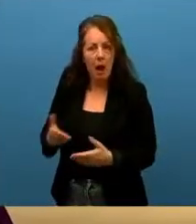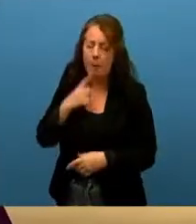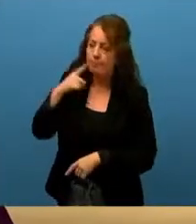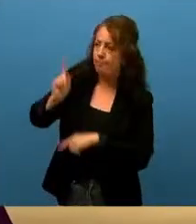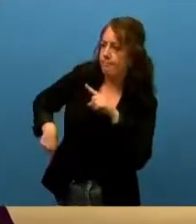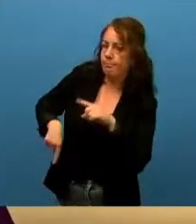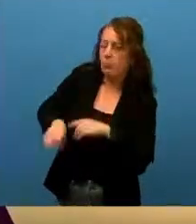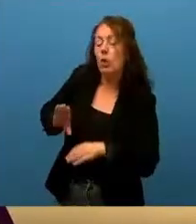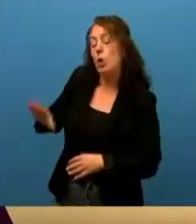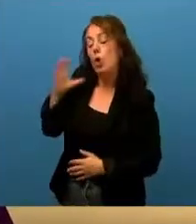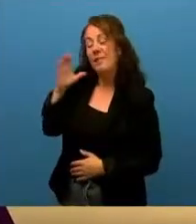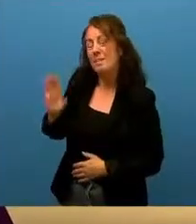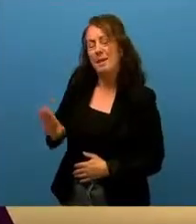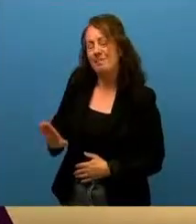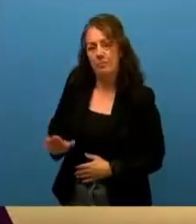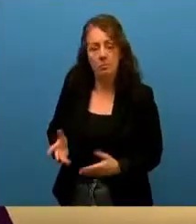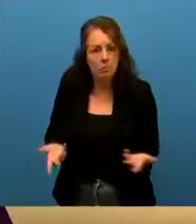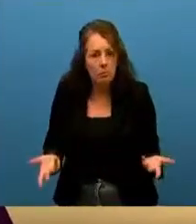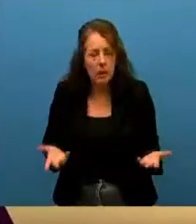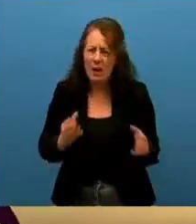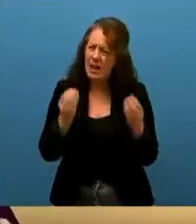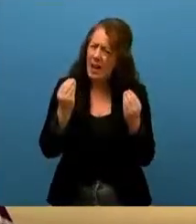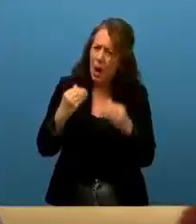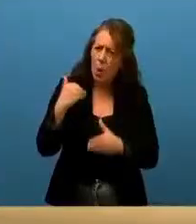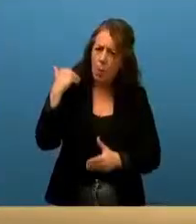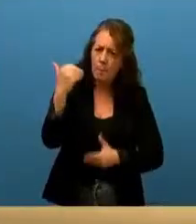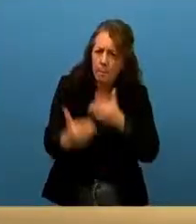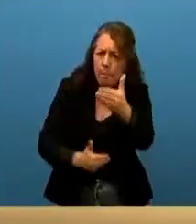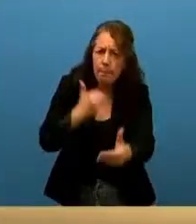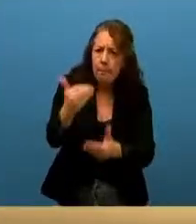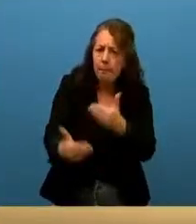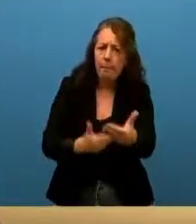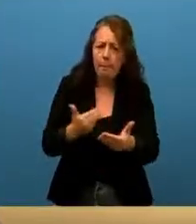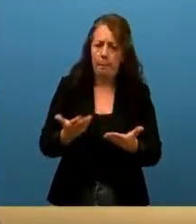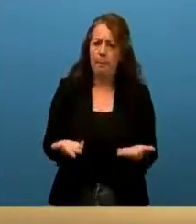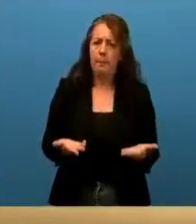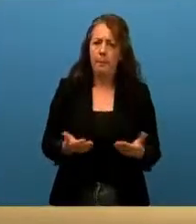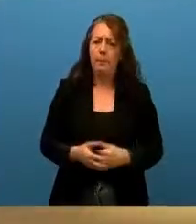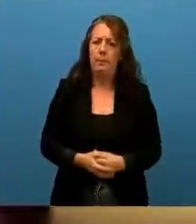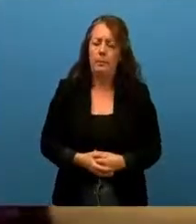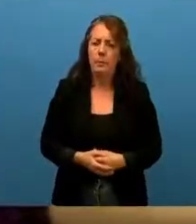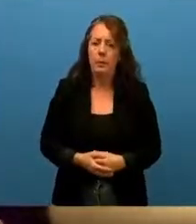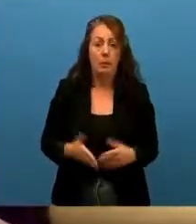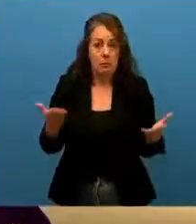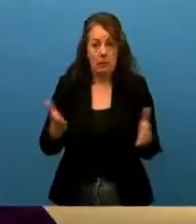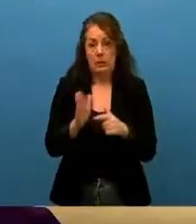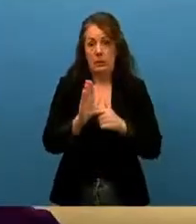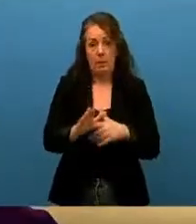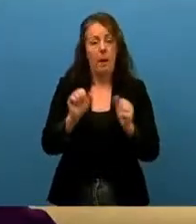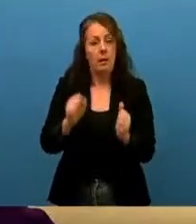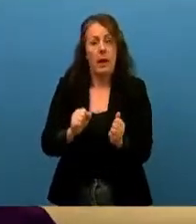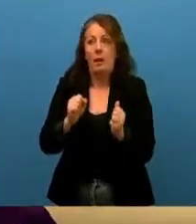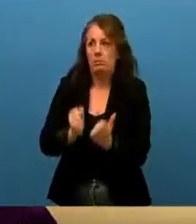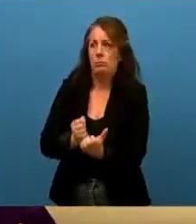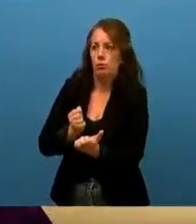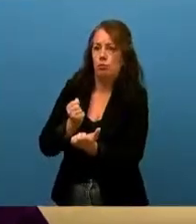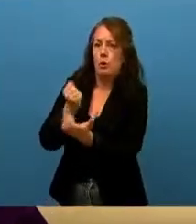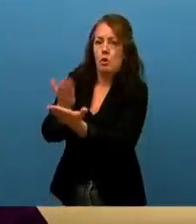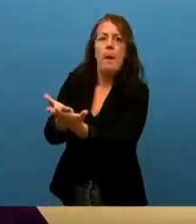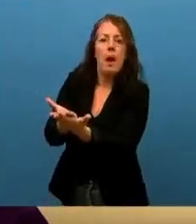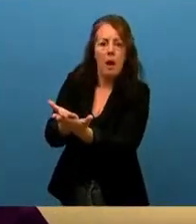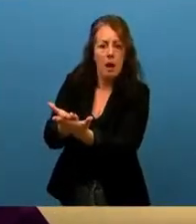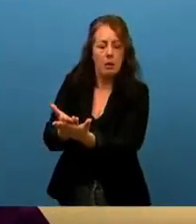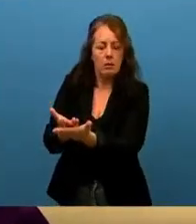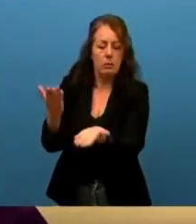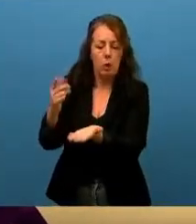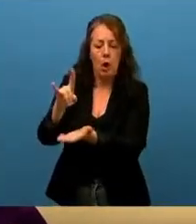forward, we request that the expert mechanism recommend to the Human Rights Council to decide on the enhanced participation of